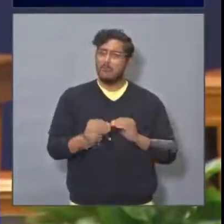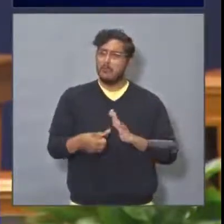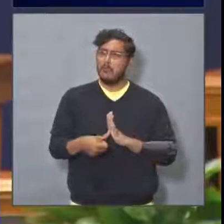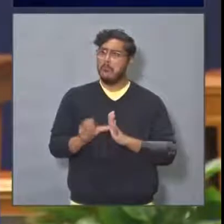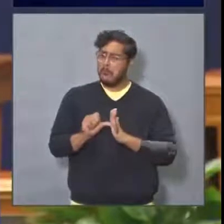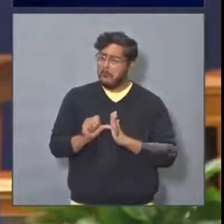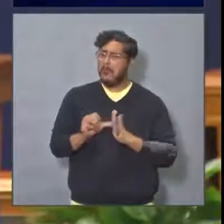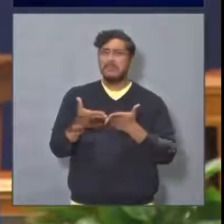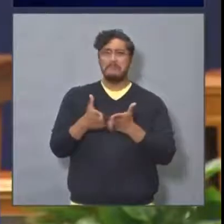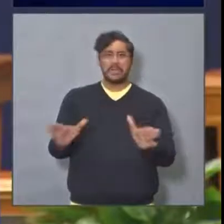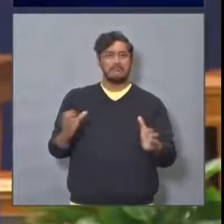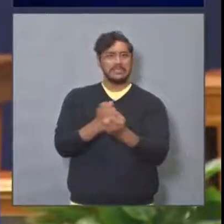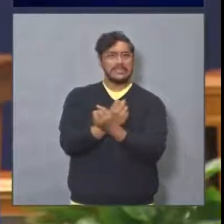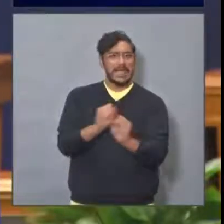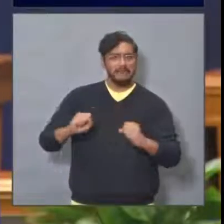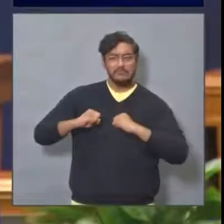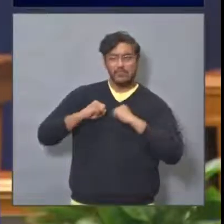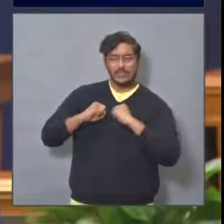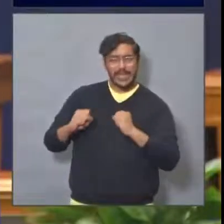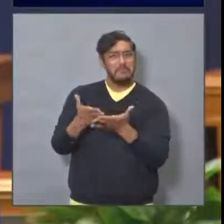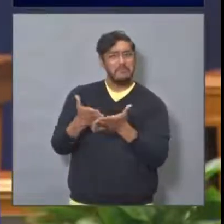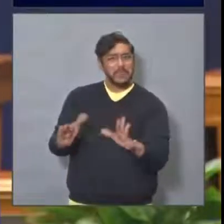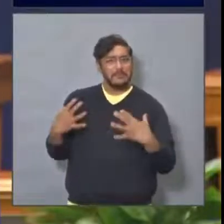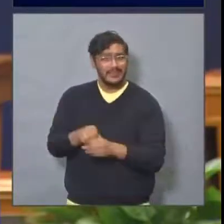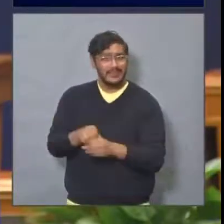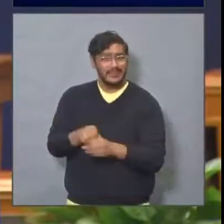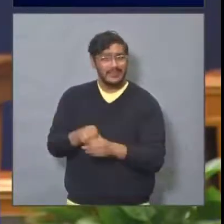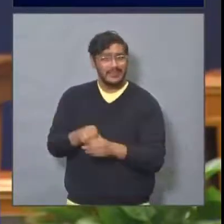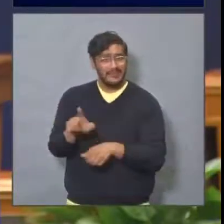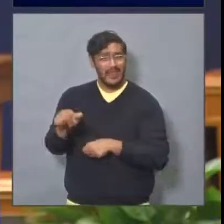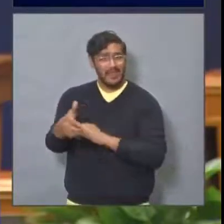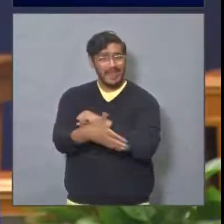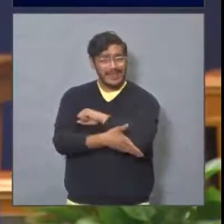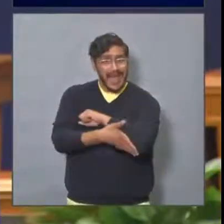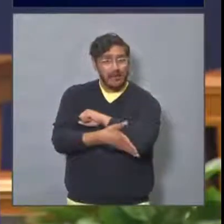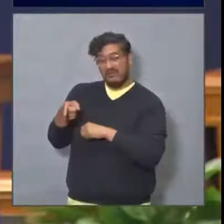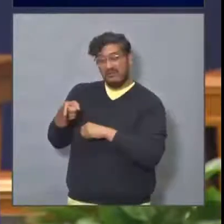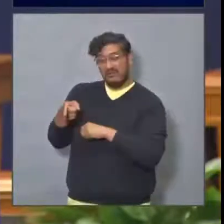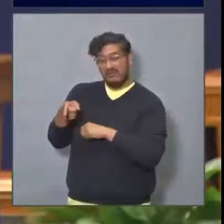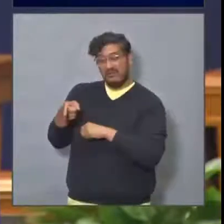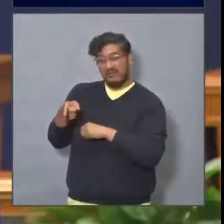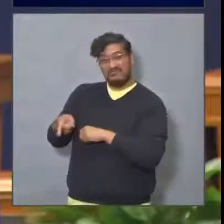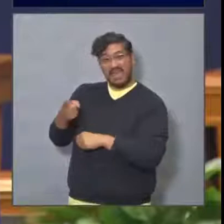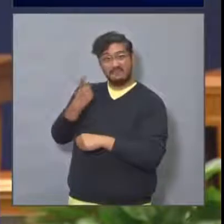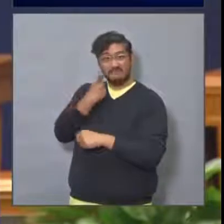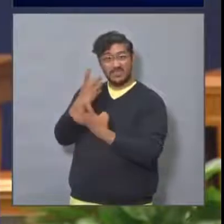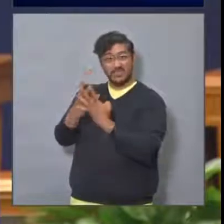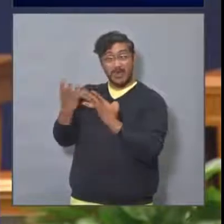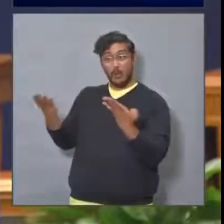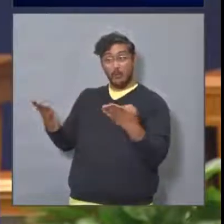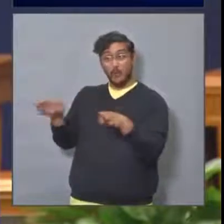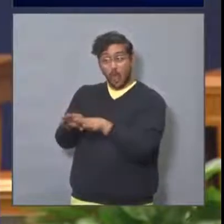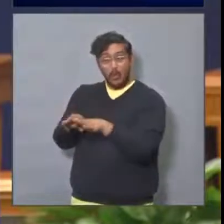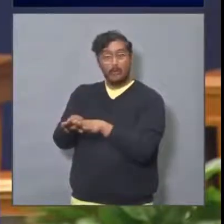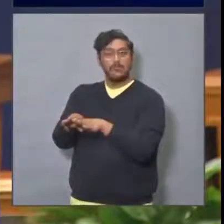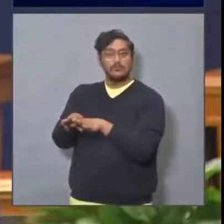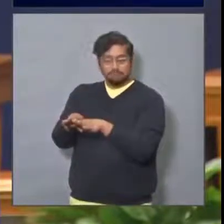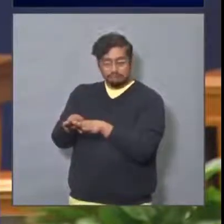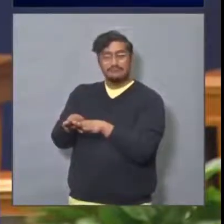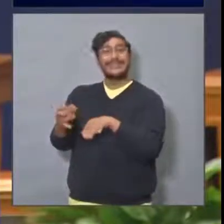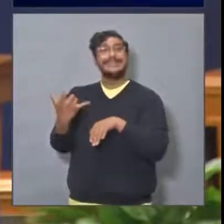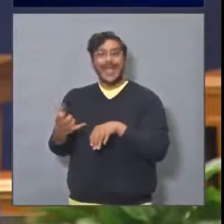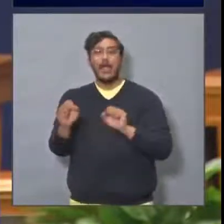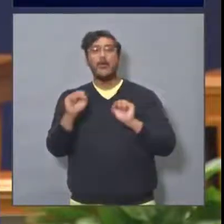reimagine public safety and public health in LA County. With the closure of Men's Central Jail, we'll be able to assist our most